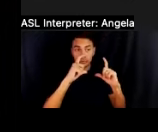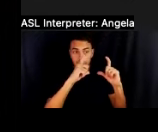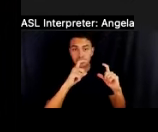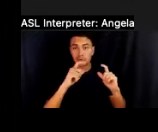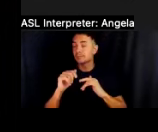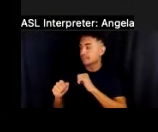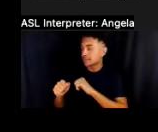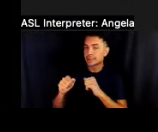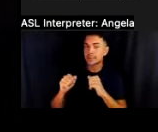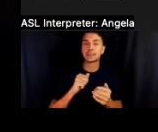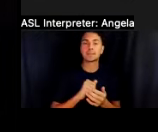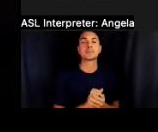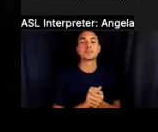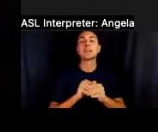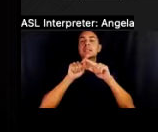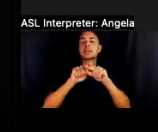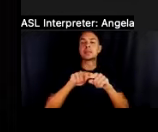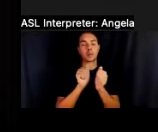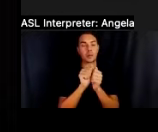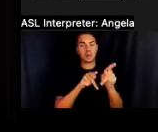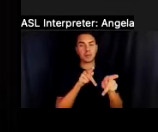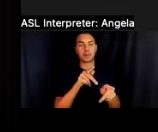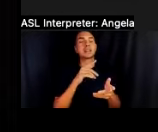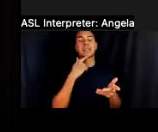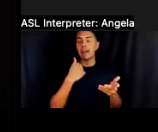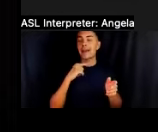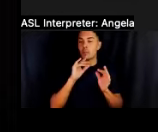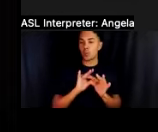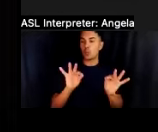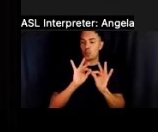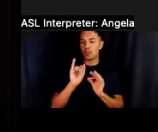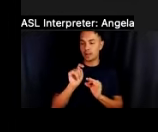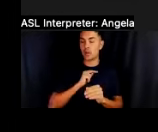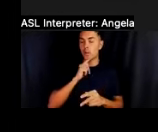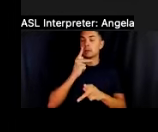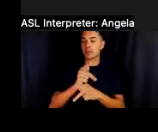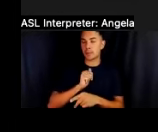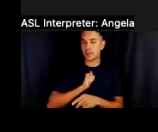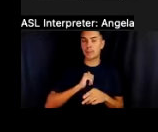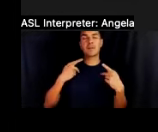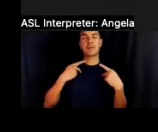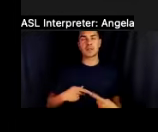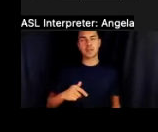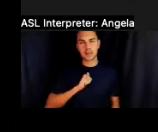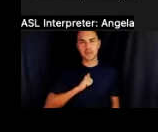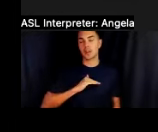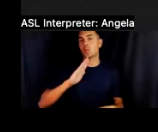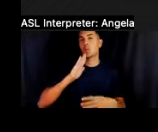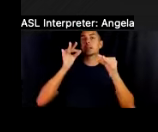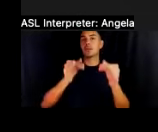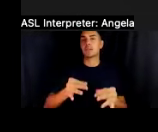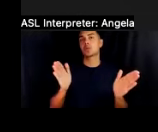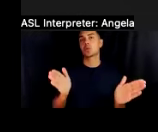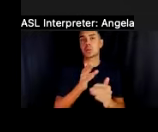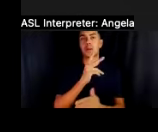think it's really empowering for people to say, I'm worth it and I'm going to take care of myself, my physical self. I would definitely encourage a patient to